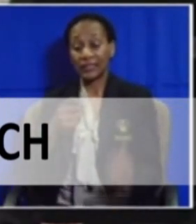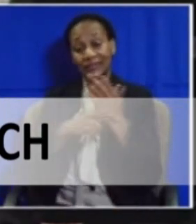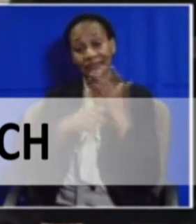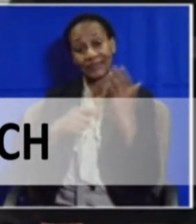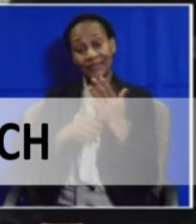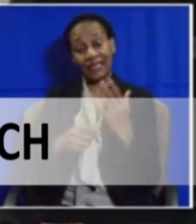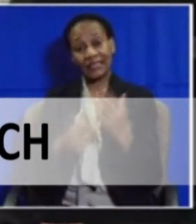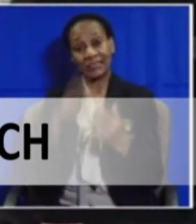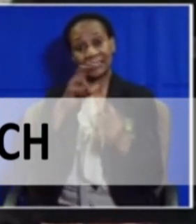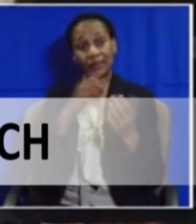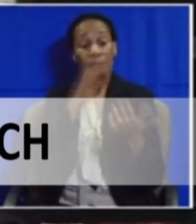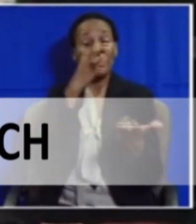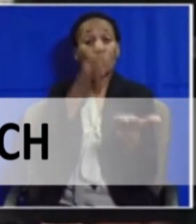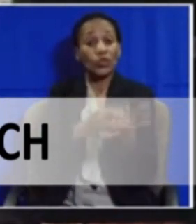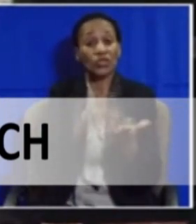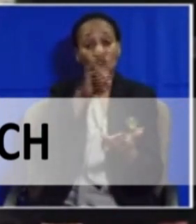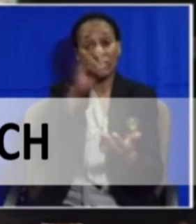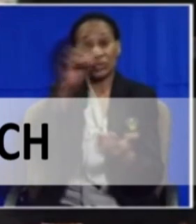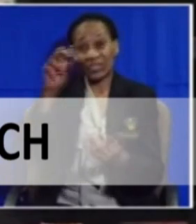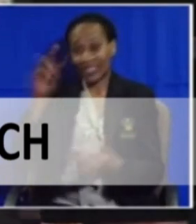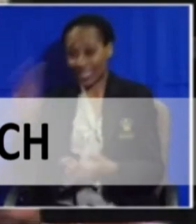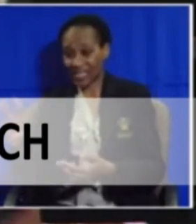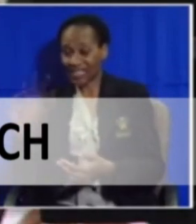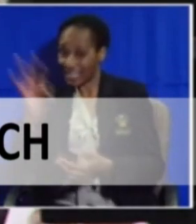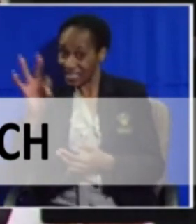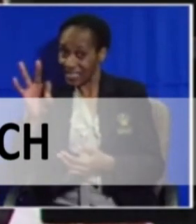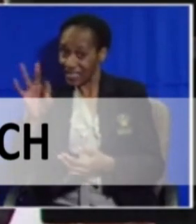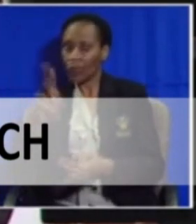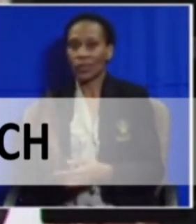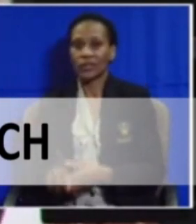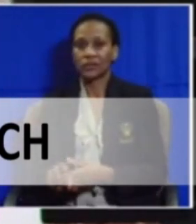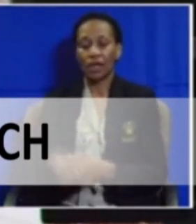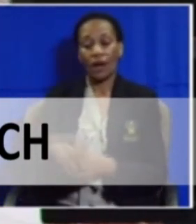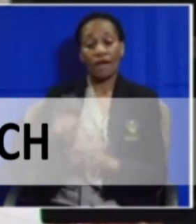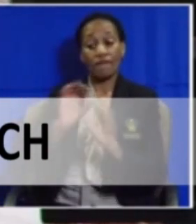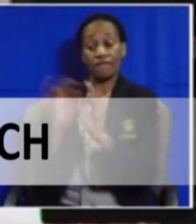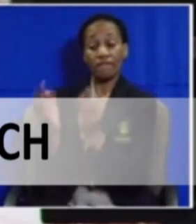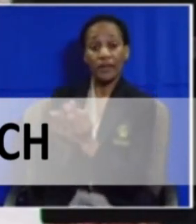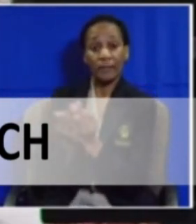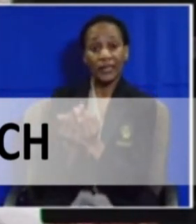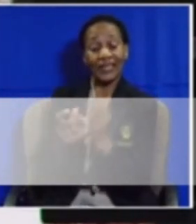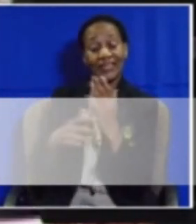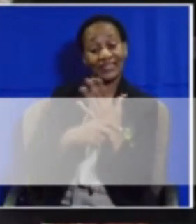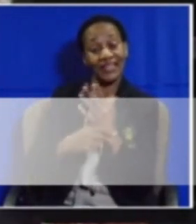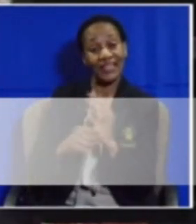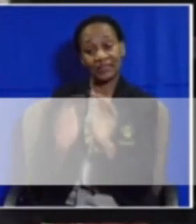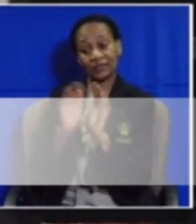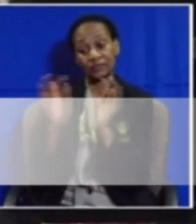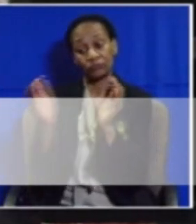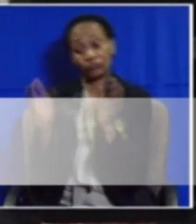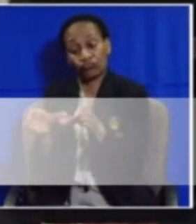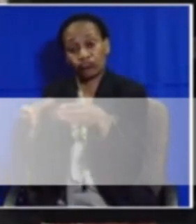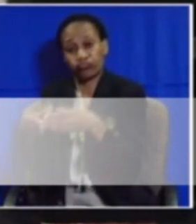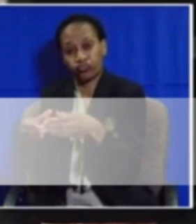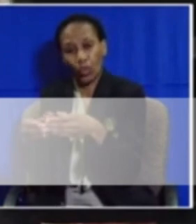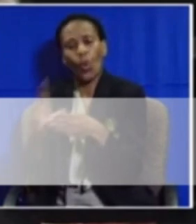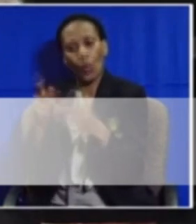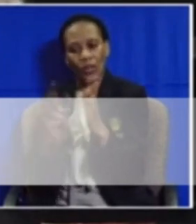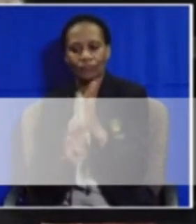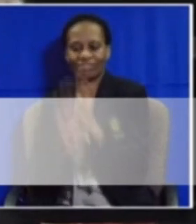2022-23 are as follows. The personal income tax bracket and rebates will be adjusted